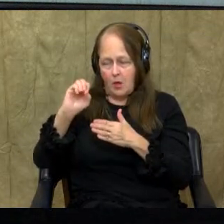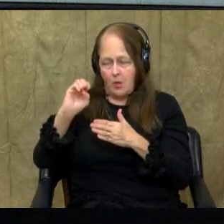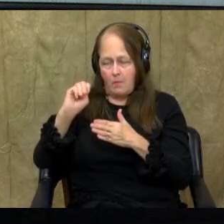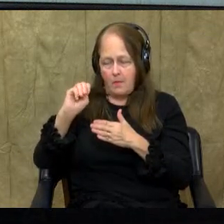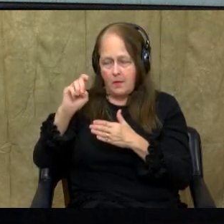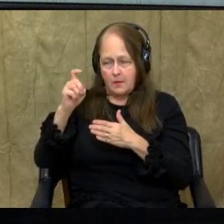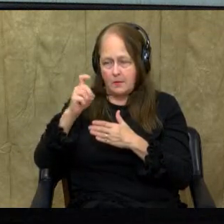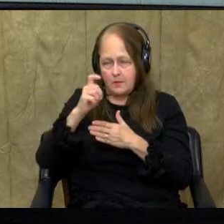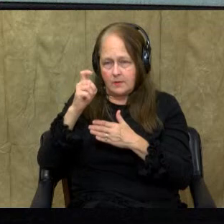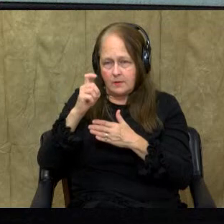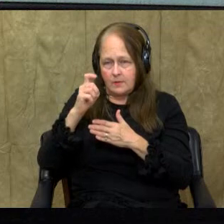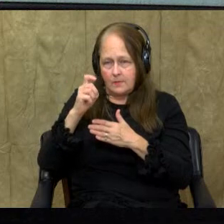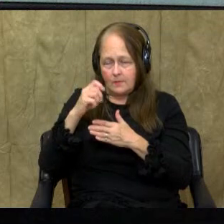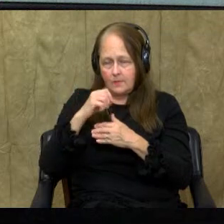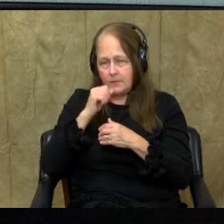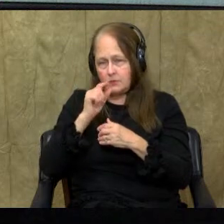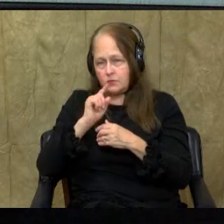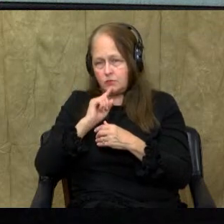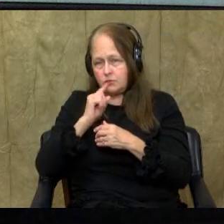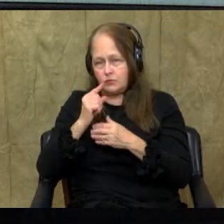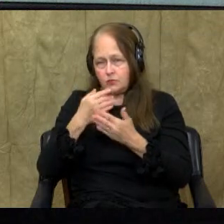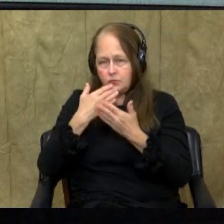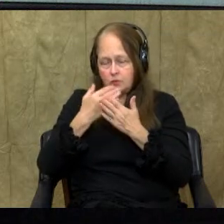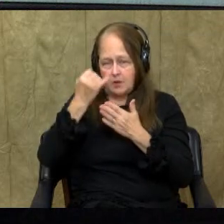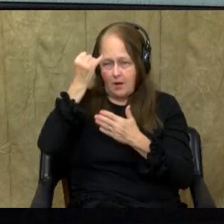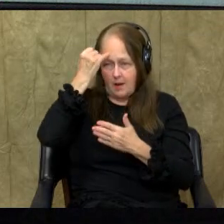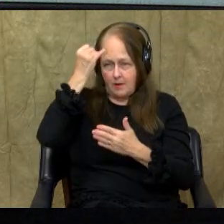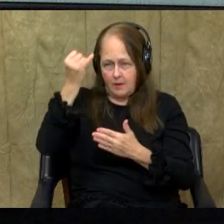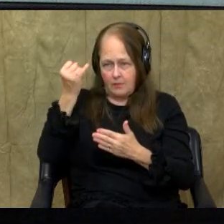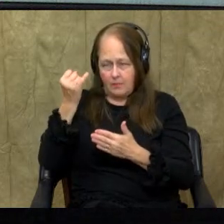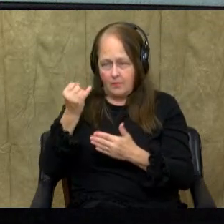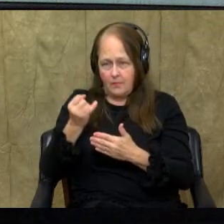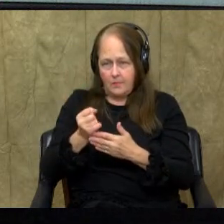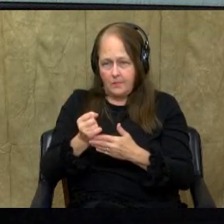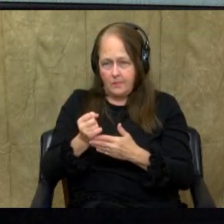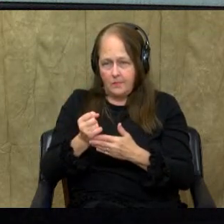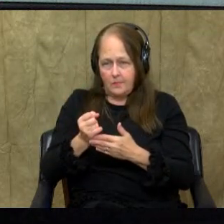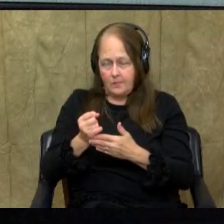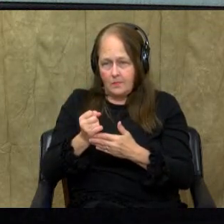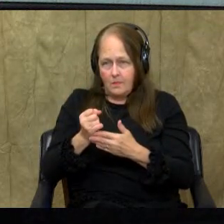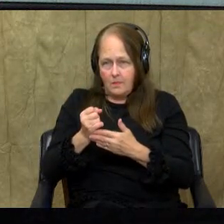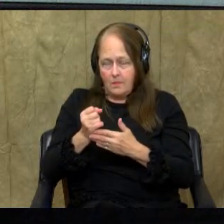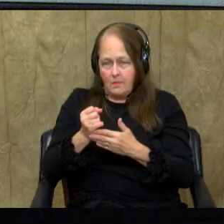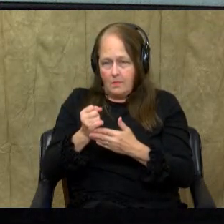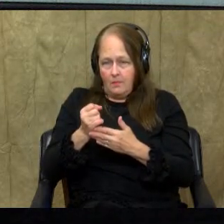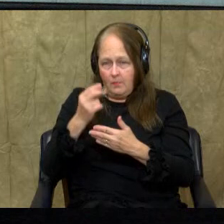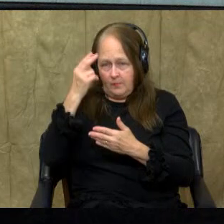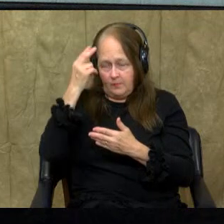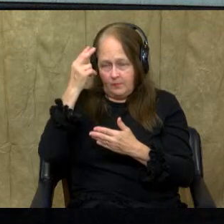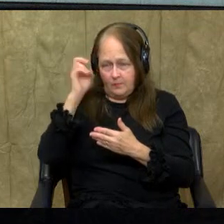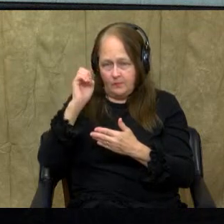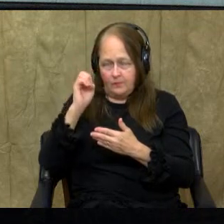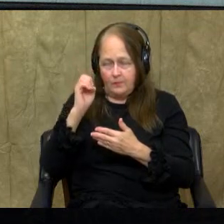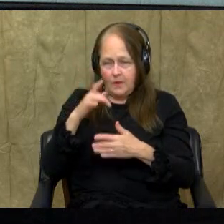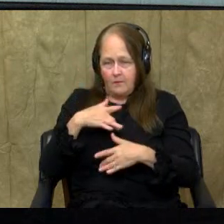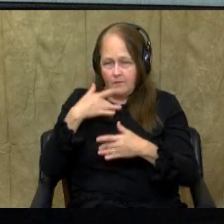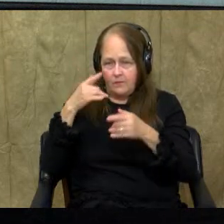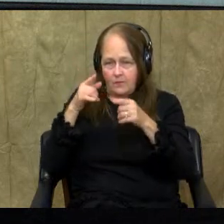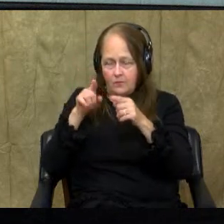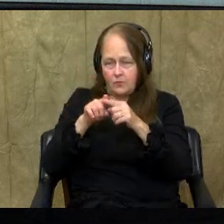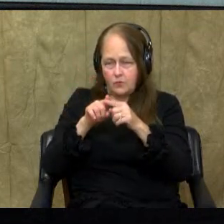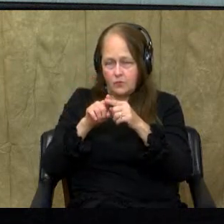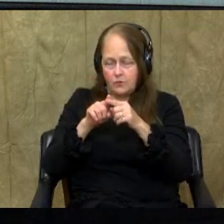because he did not have a permit. Now, in this particular jail cell in Birmingham, that's where he had penned